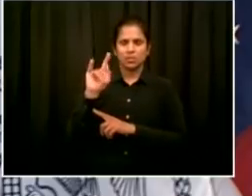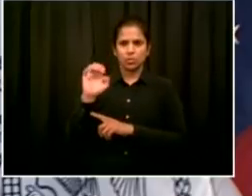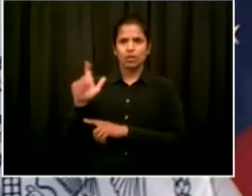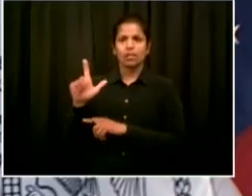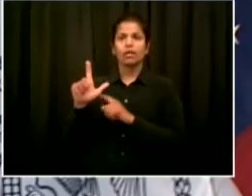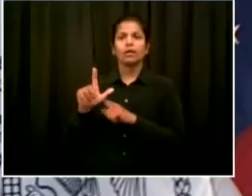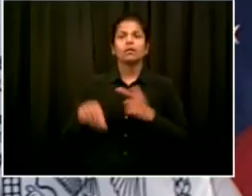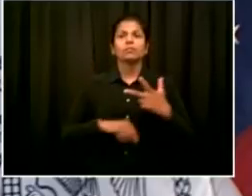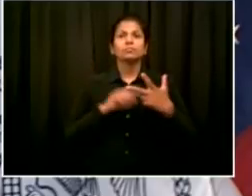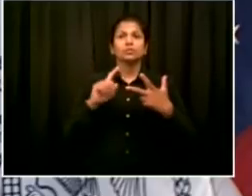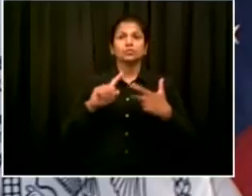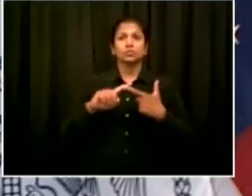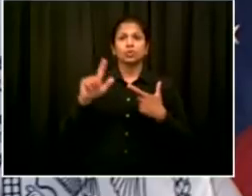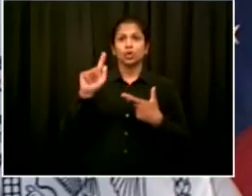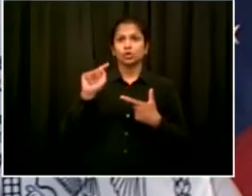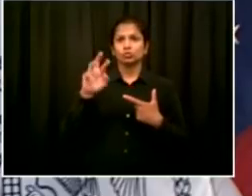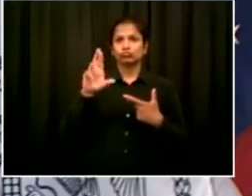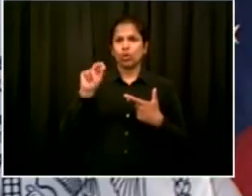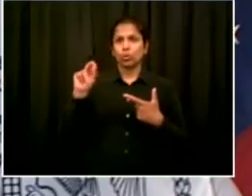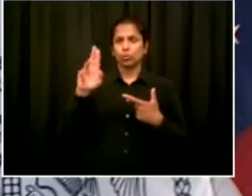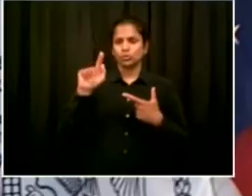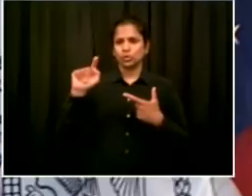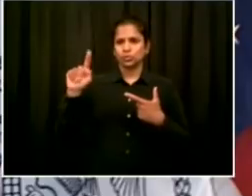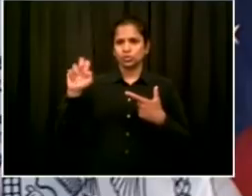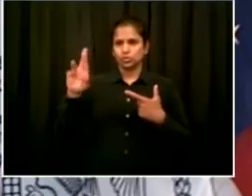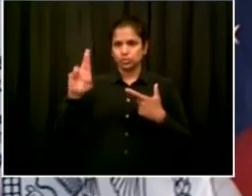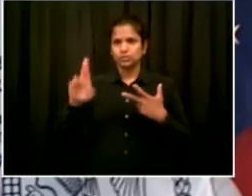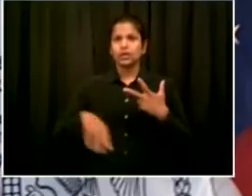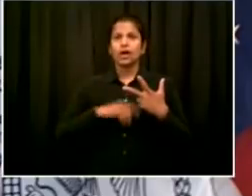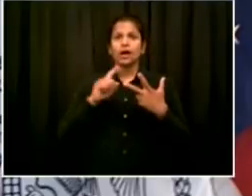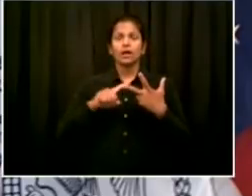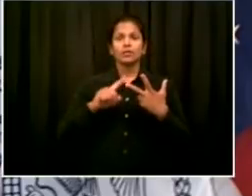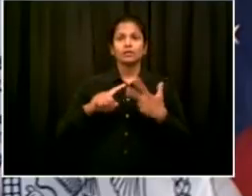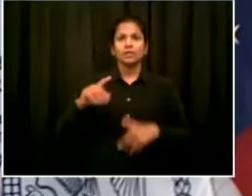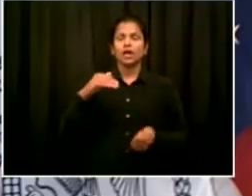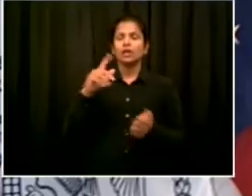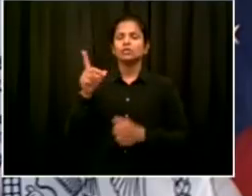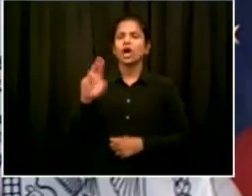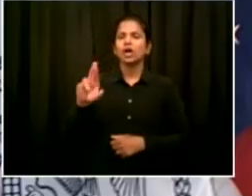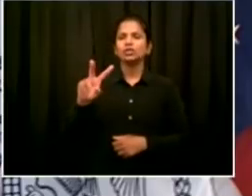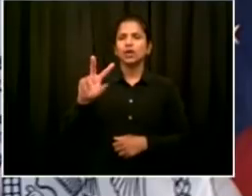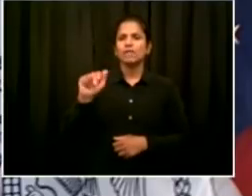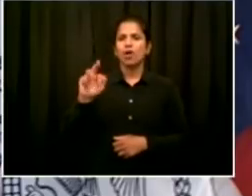Senior Advisor Dr. Varma. With that, we will start with Marcia from CBS.